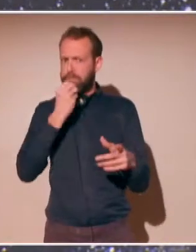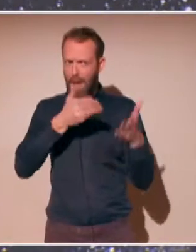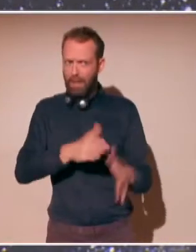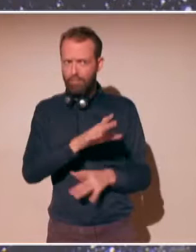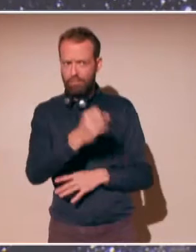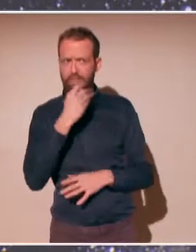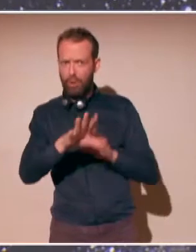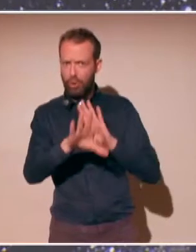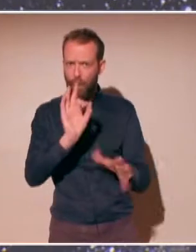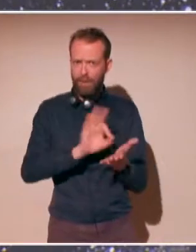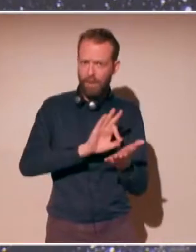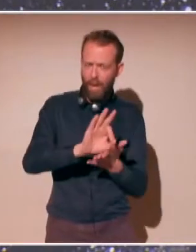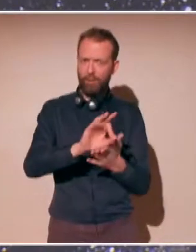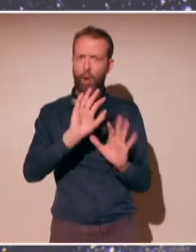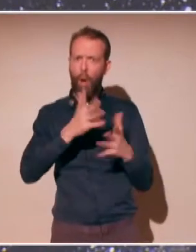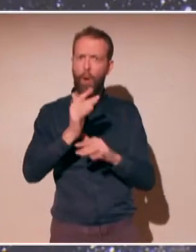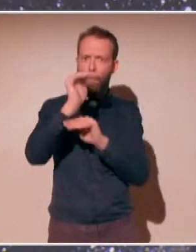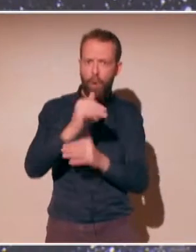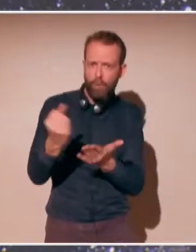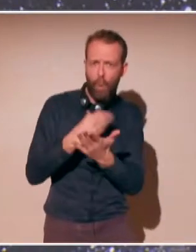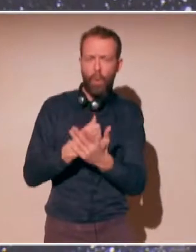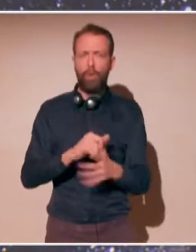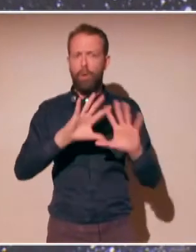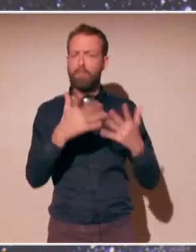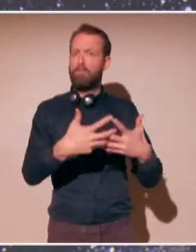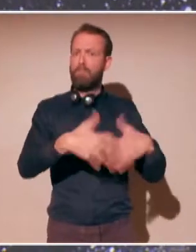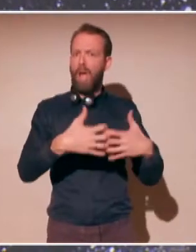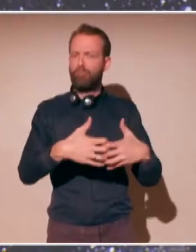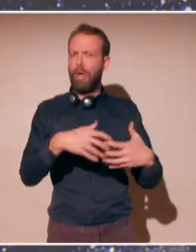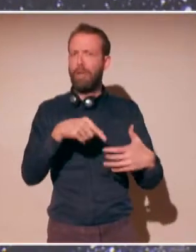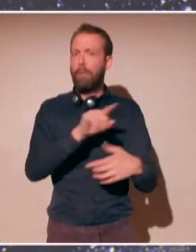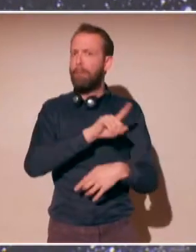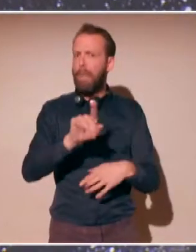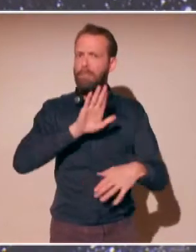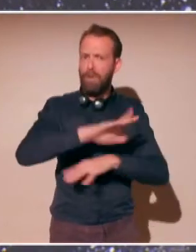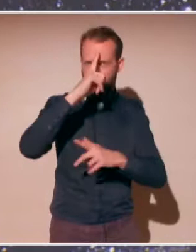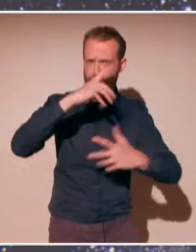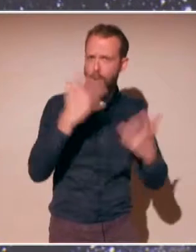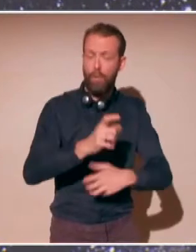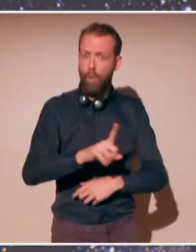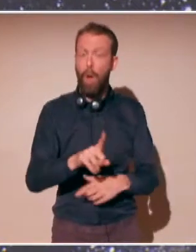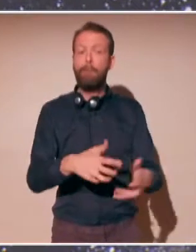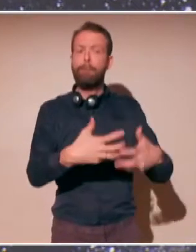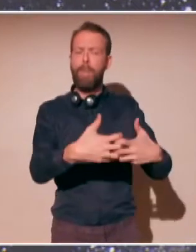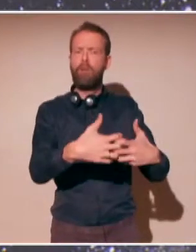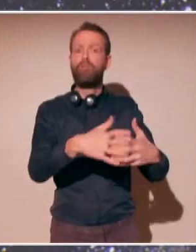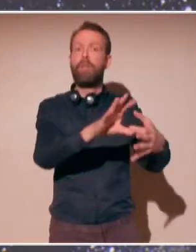Europe made the right choices in terms of data protection. Machines don't